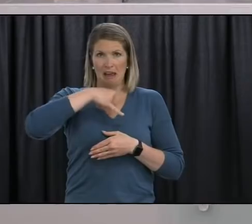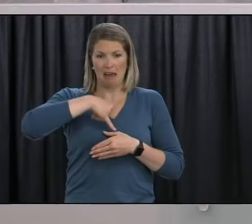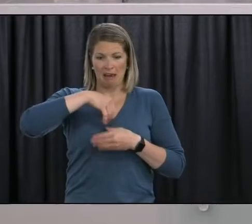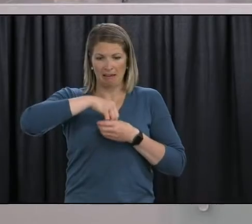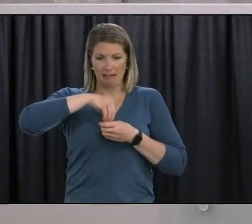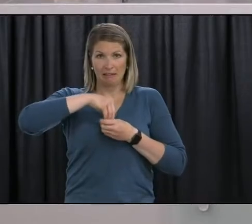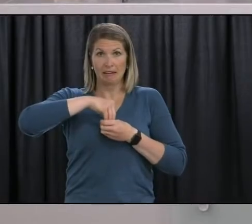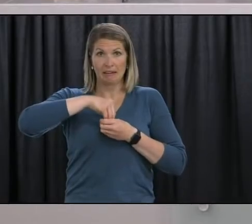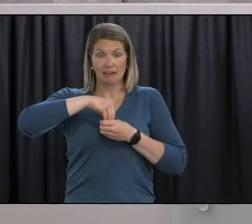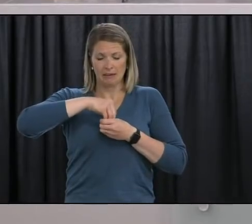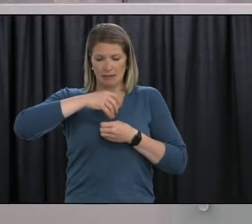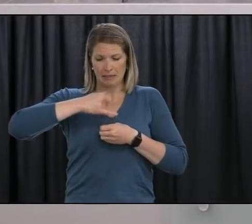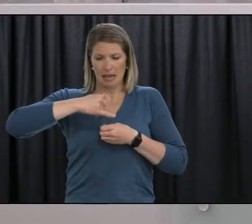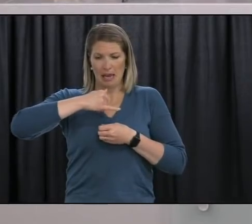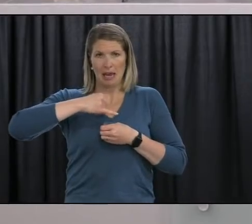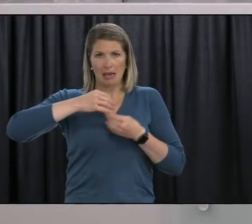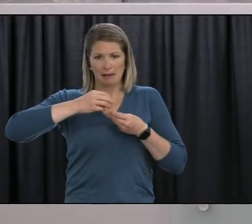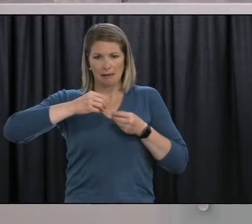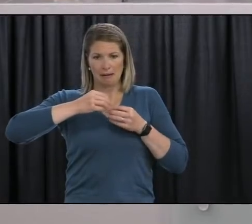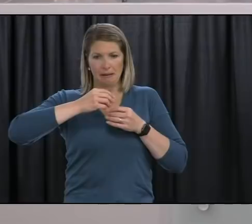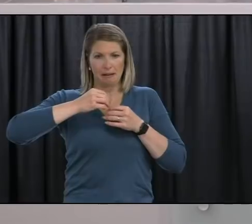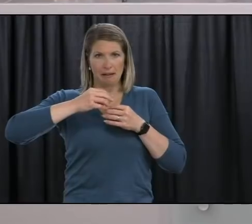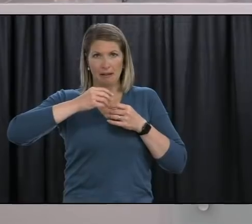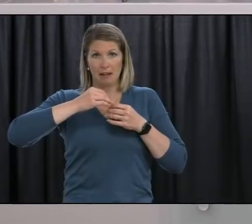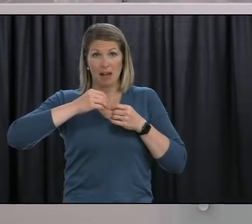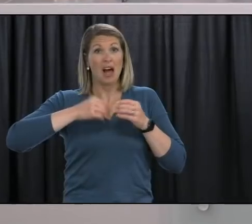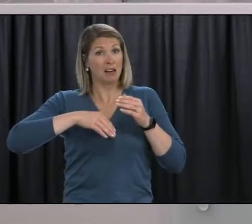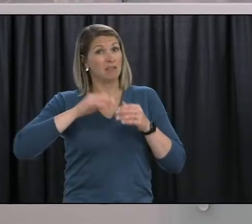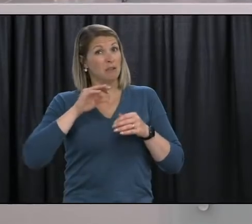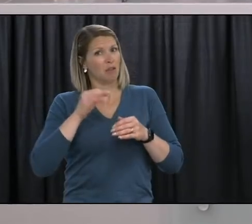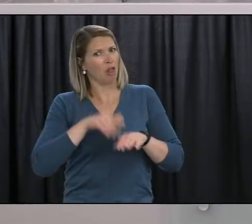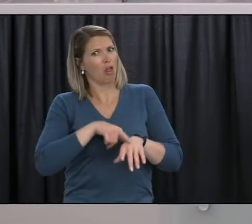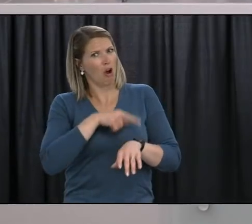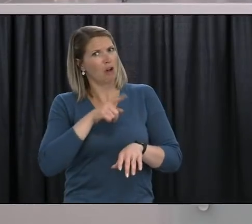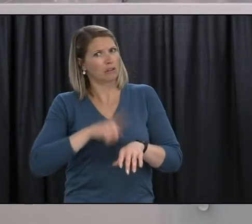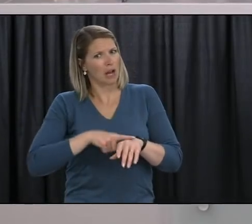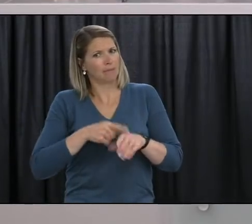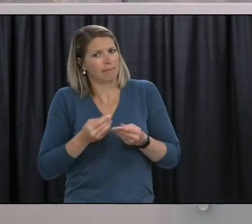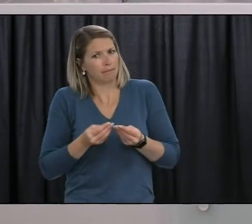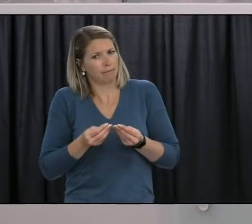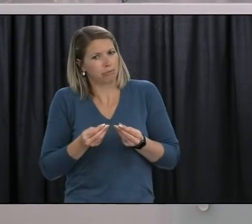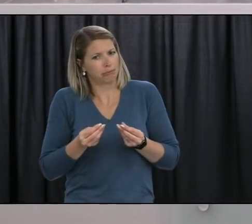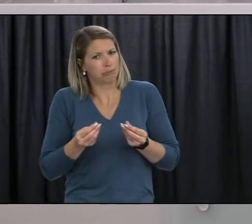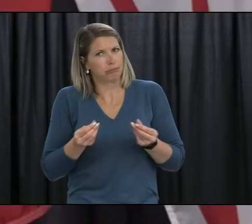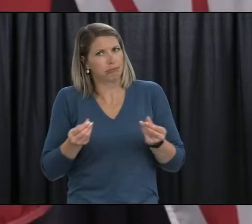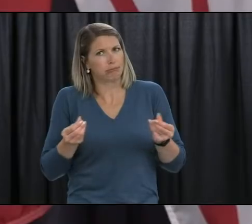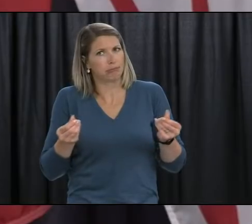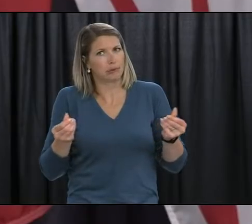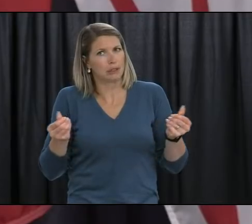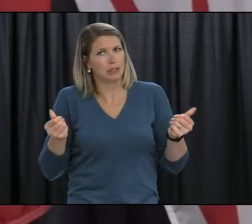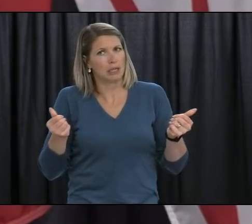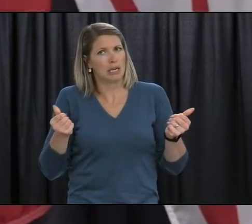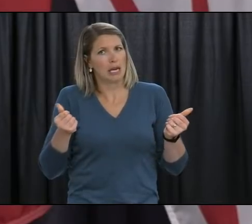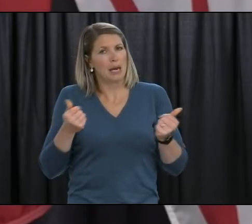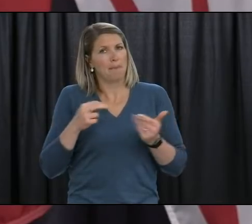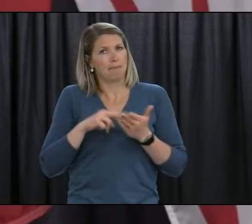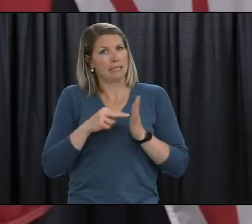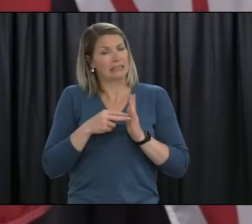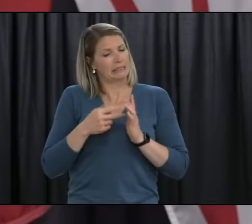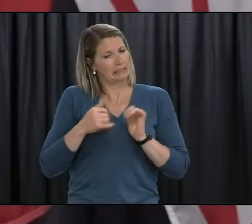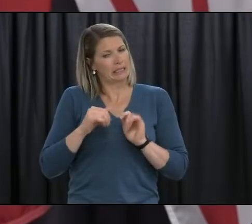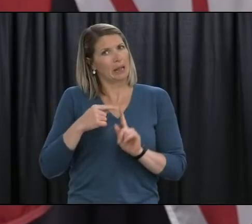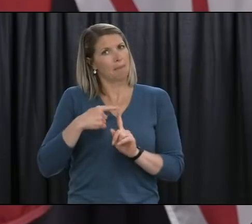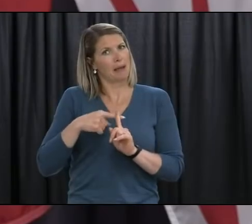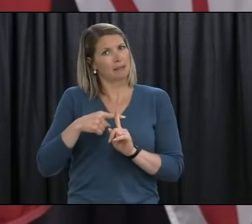that's a very good question. And we had a long discussion even today at our all-party committee, and this exact question comes up,